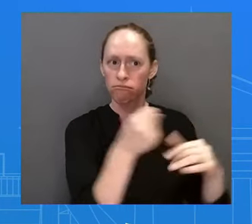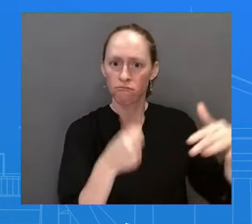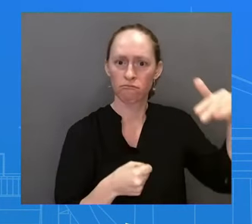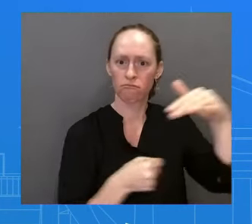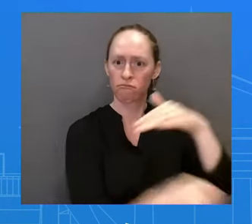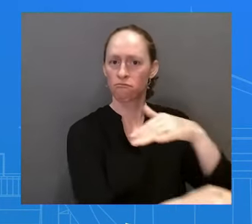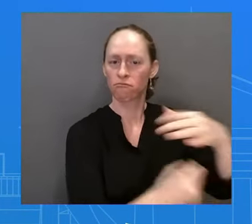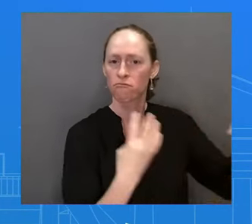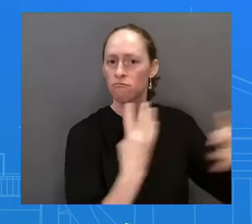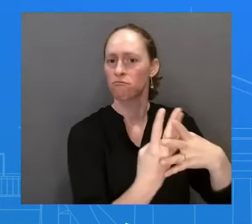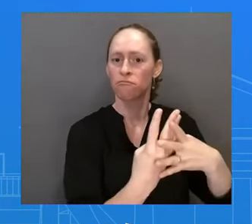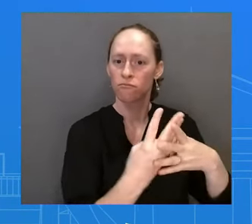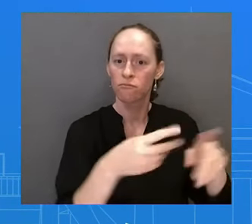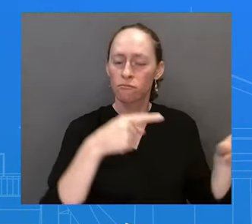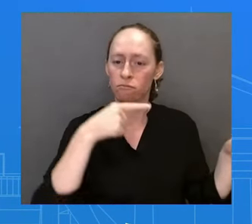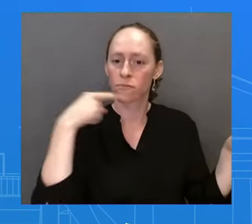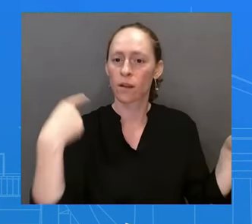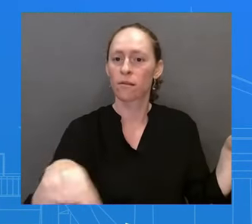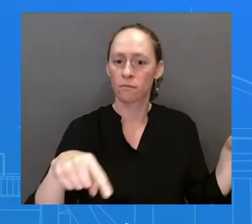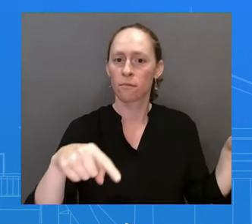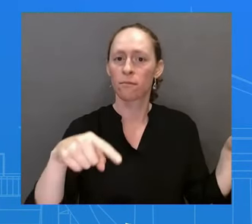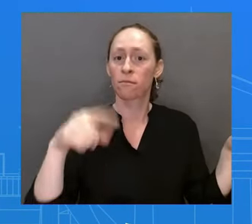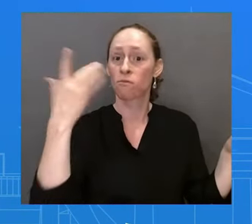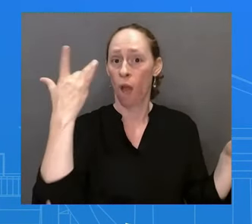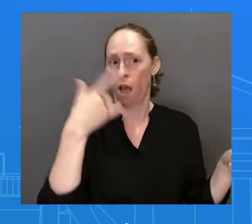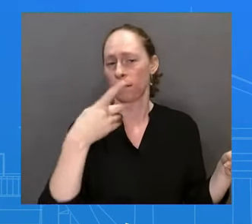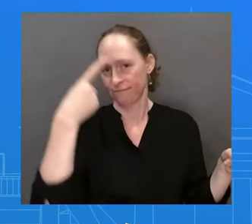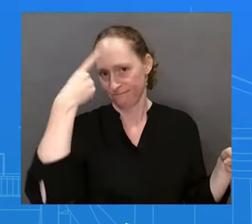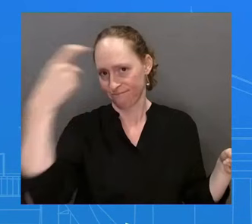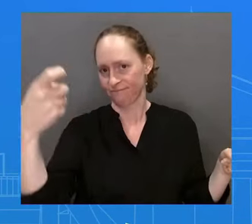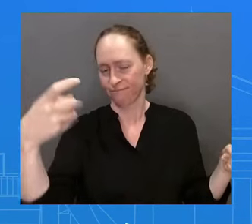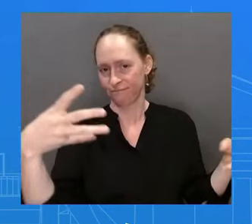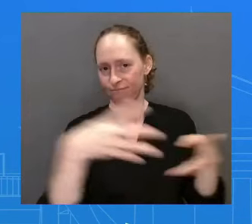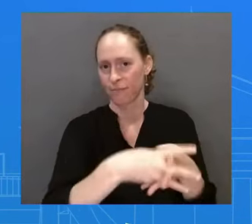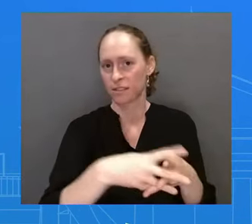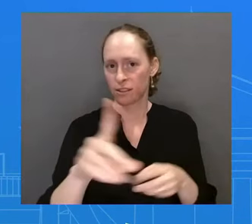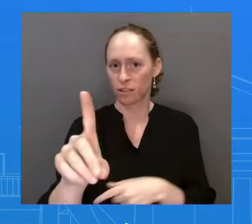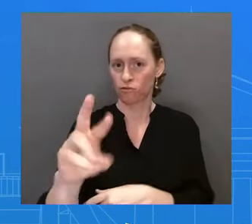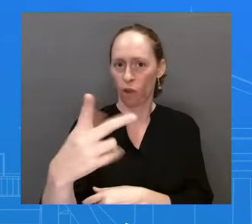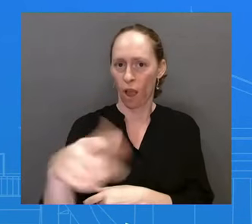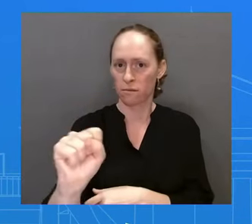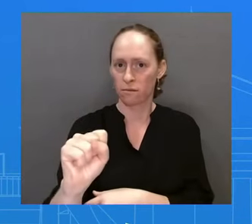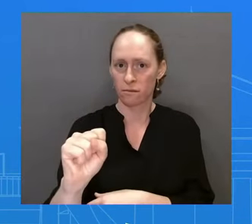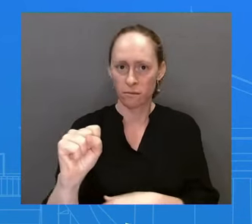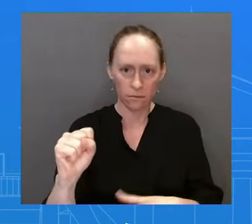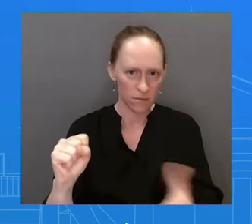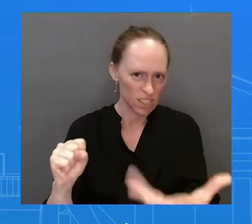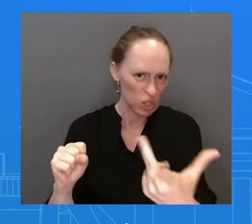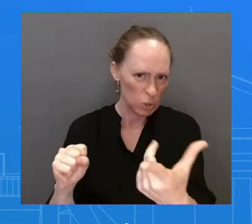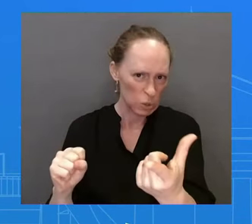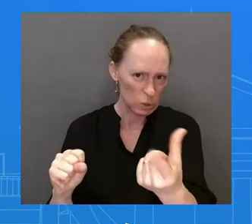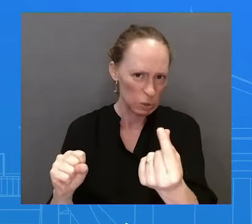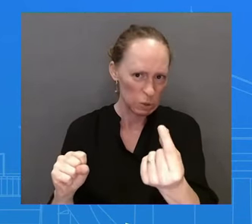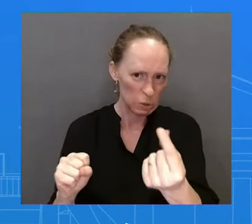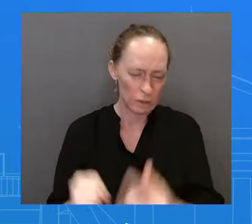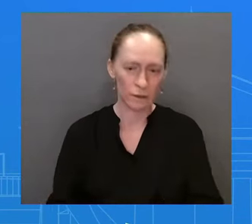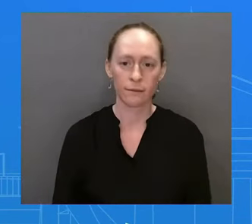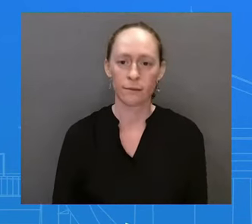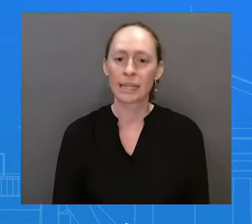detention case. I don't have a lot more information on the arrest itself. I'd really refer you to the State Department. I know that the State Department